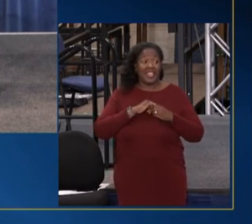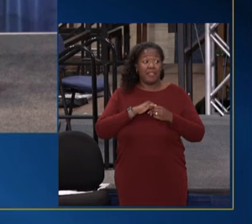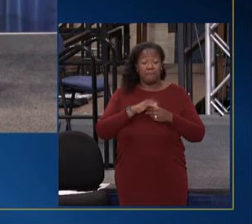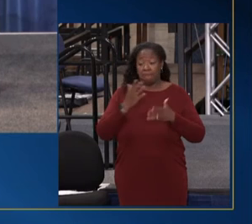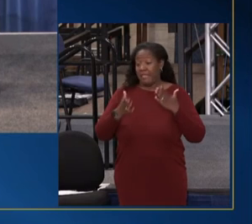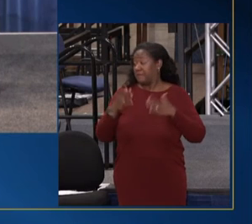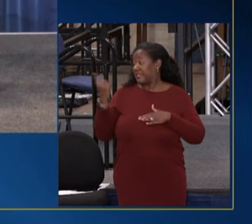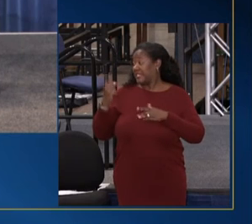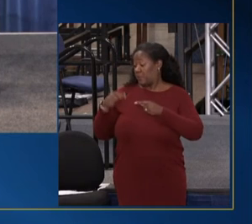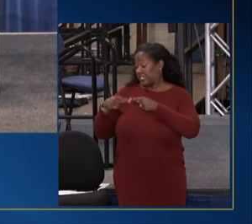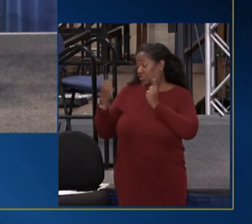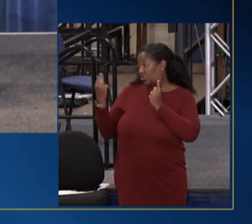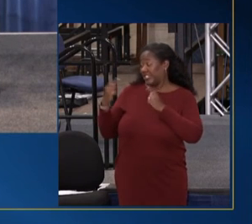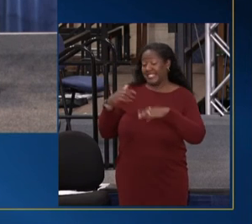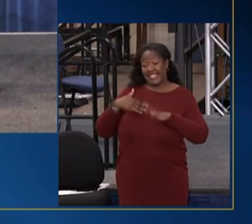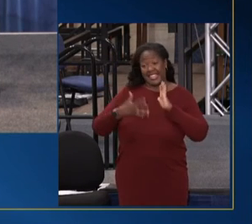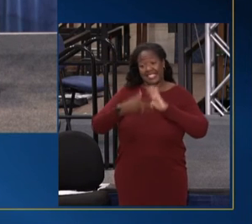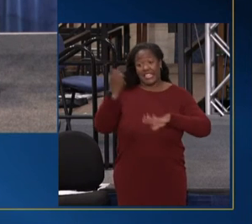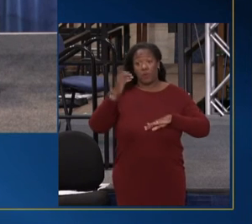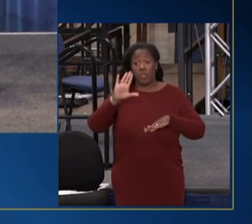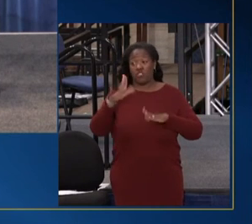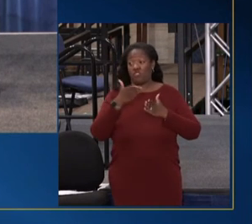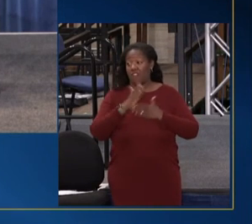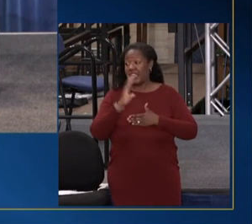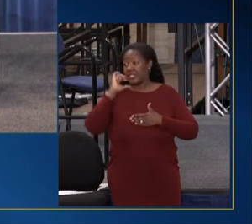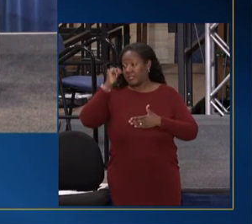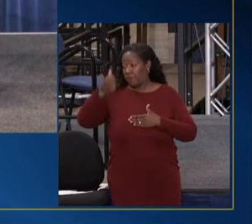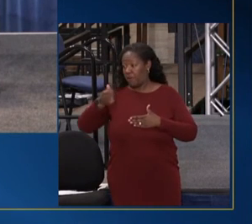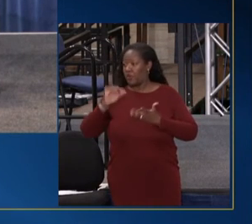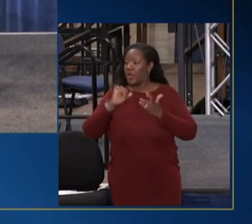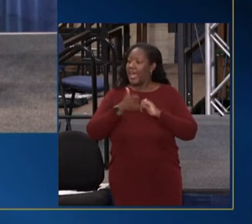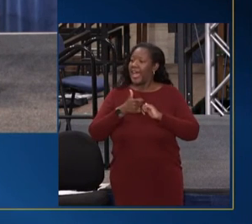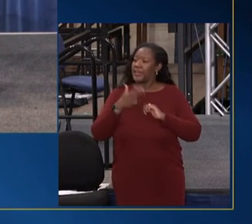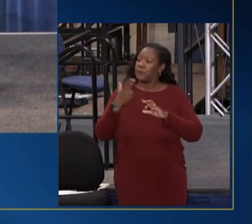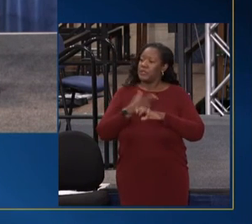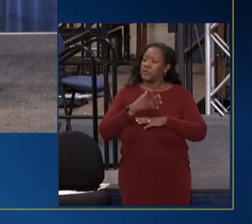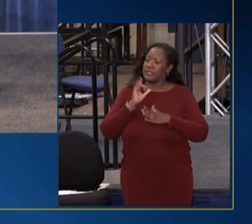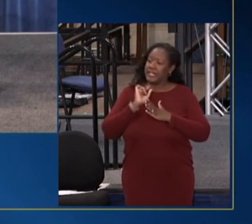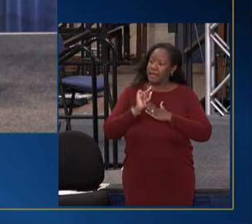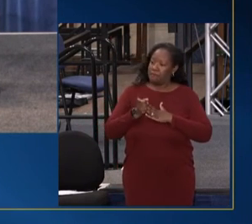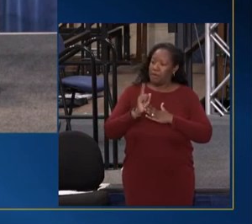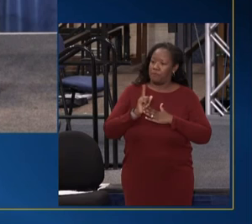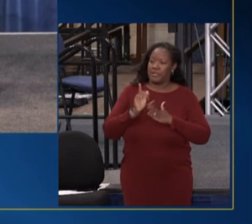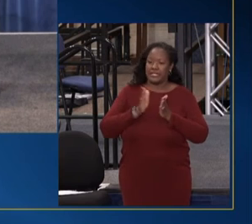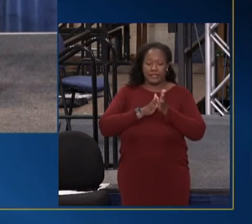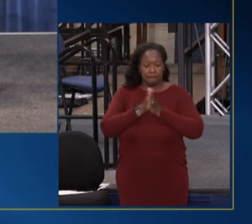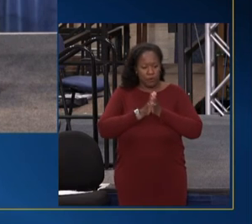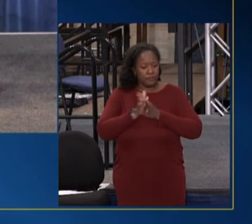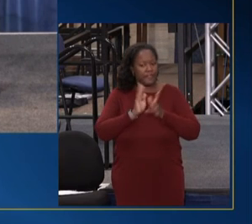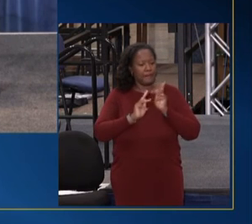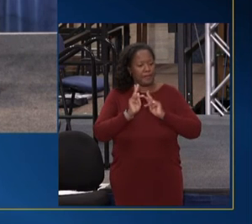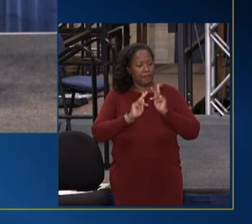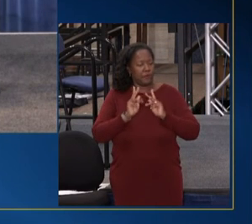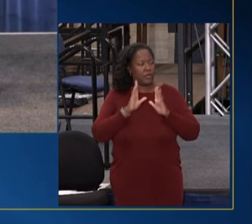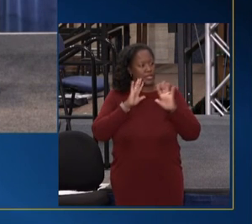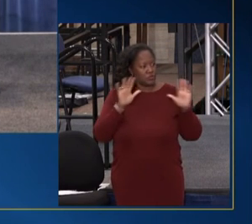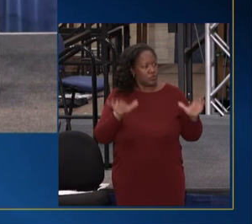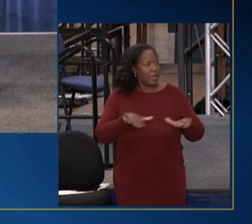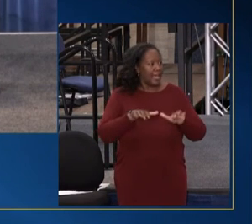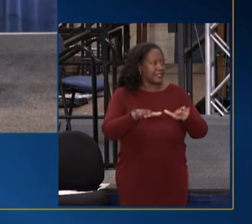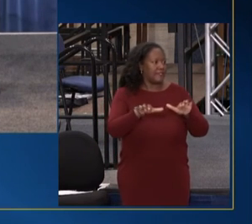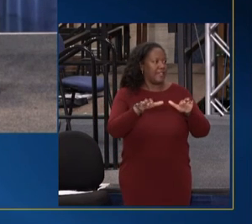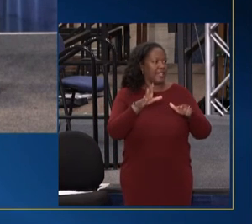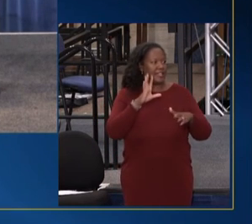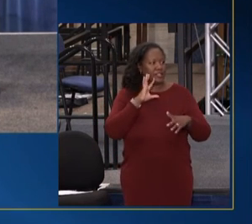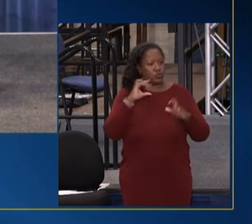with you might have tomorrow. And so how can we use that moment to motivate people and to activate, you know,